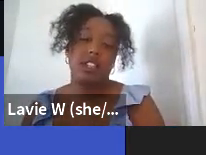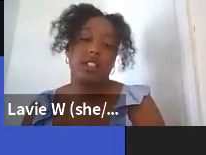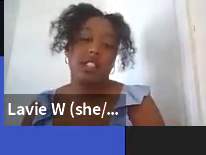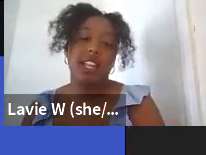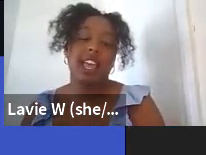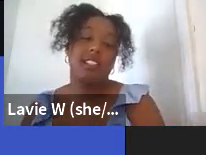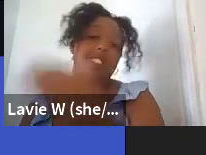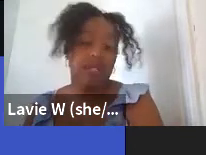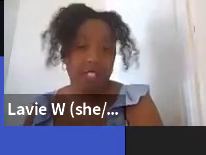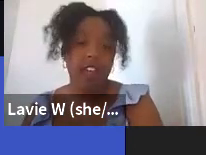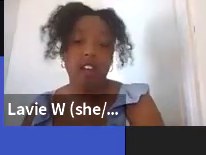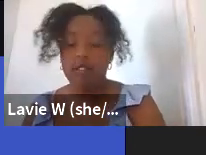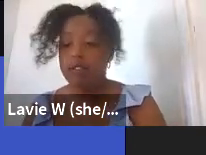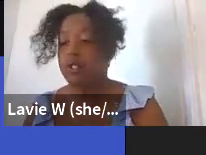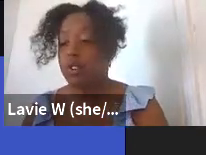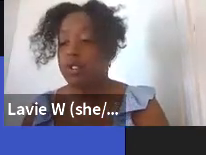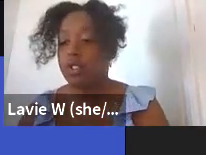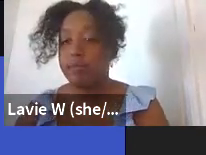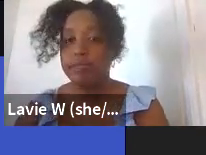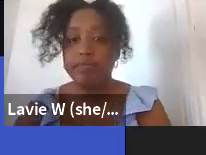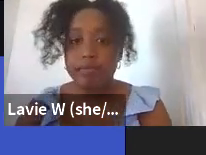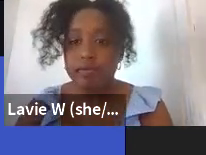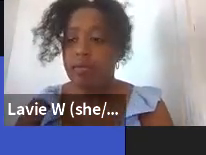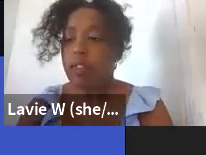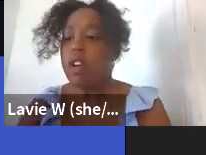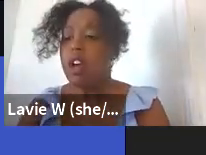on identities that exist outside of this structure.